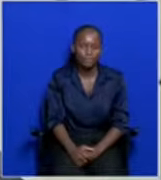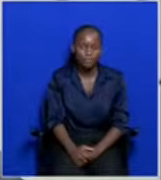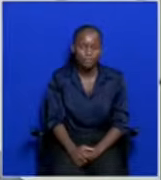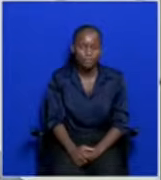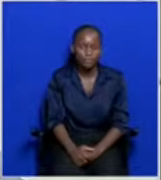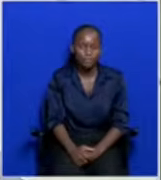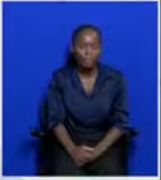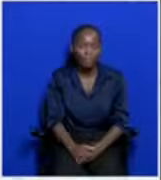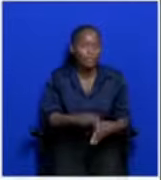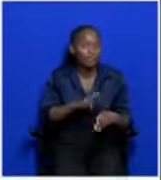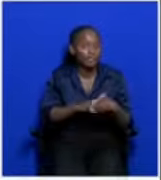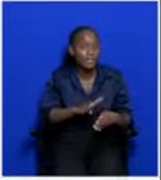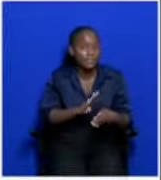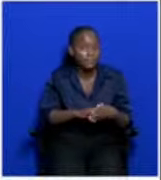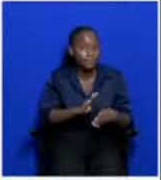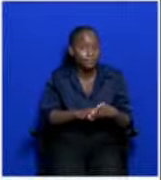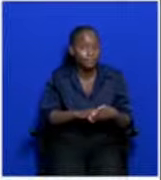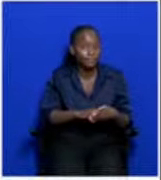not